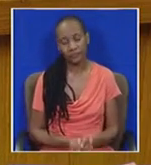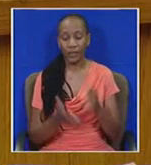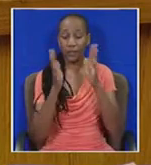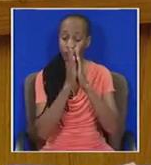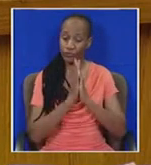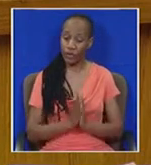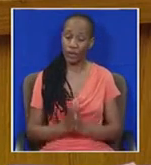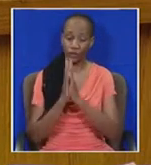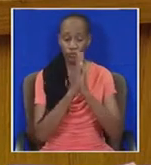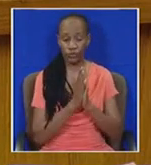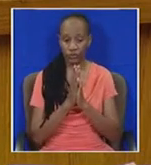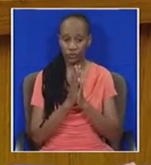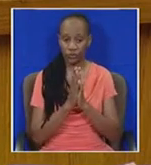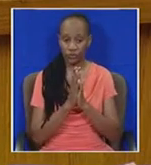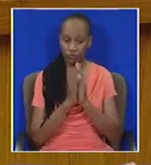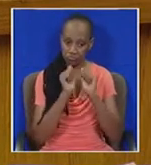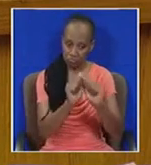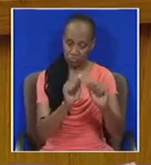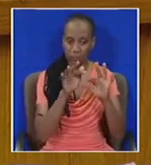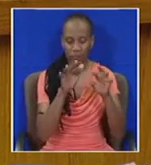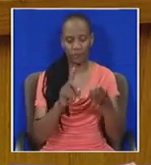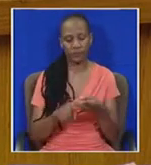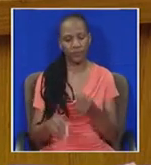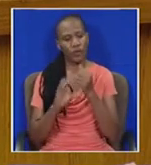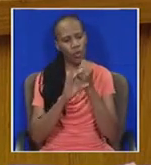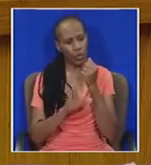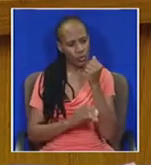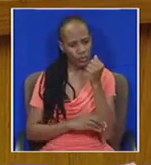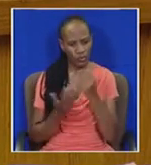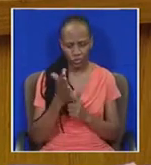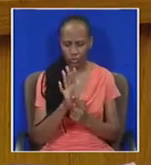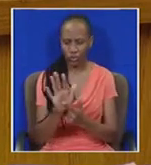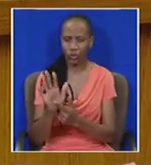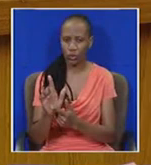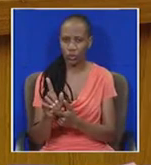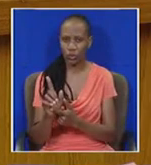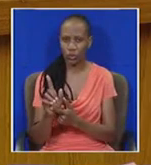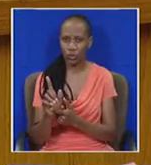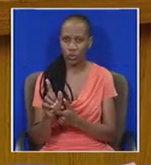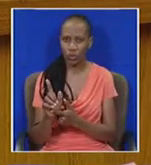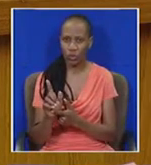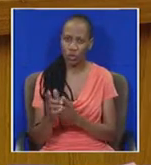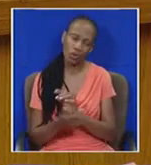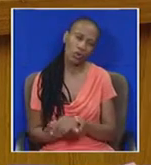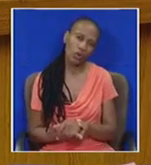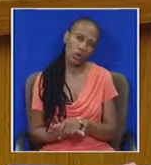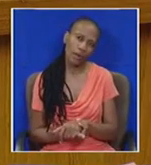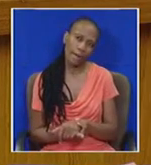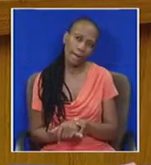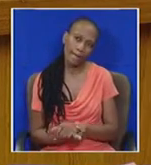people, the Constitution, discovering the will of the people, and making